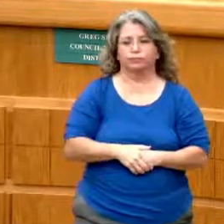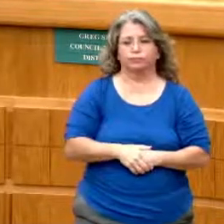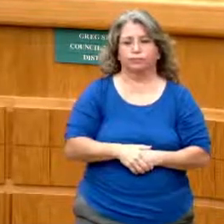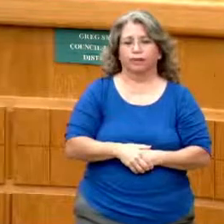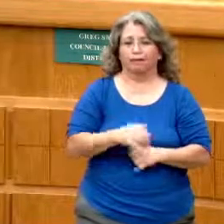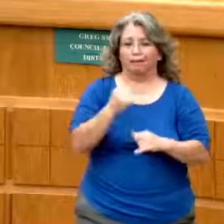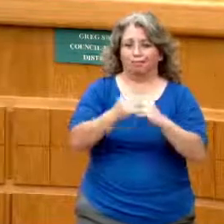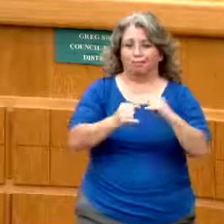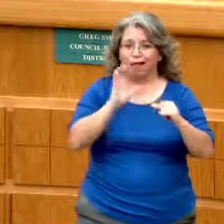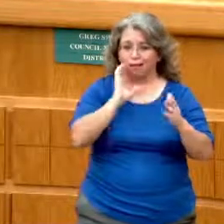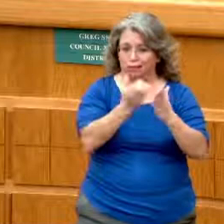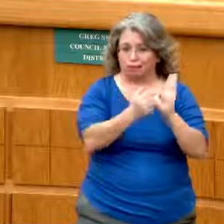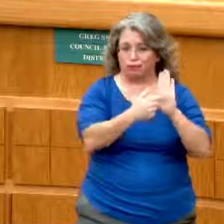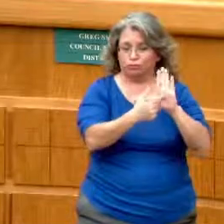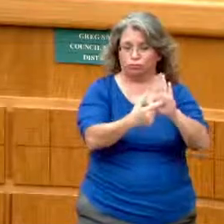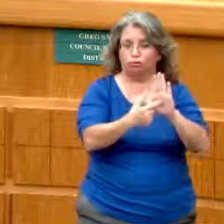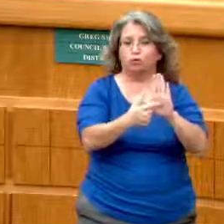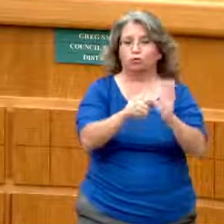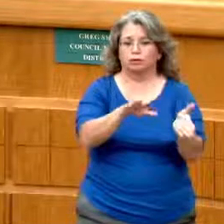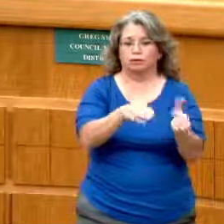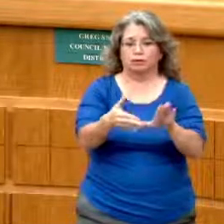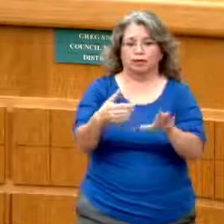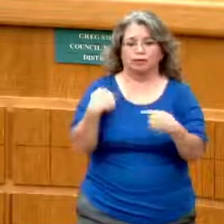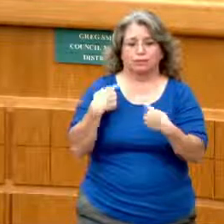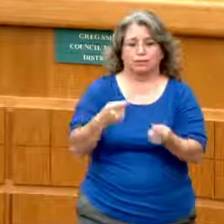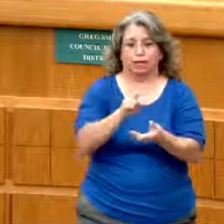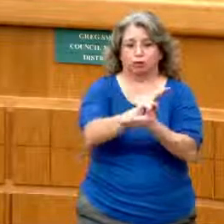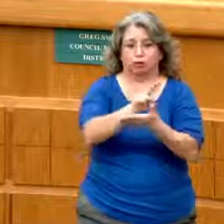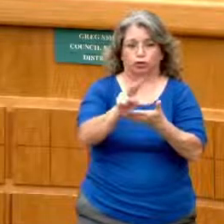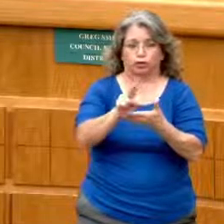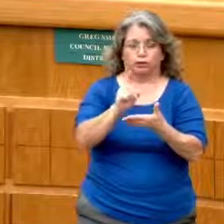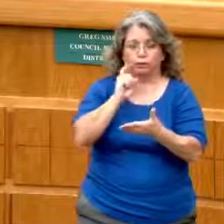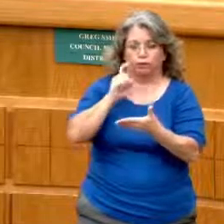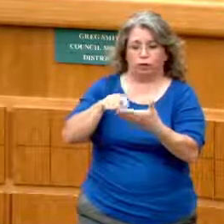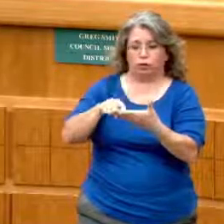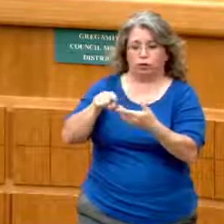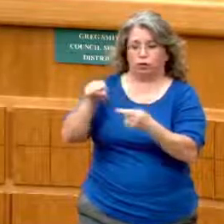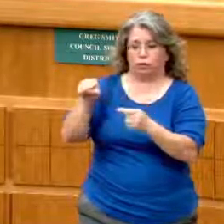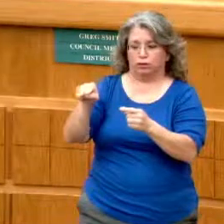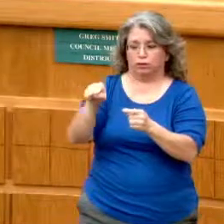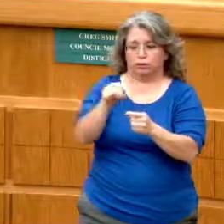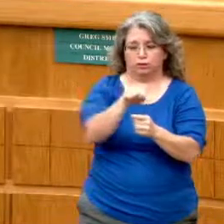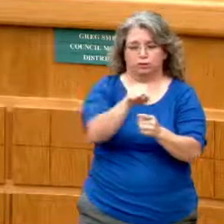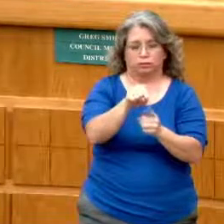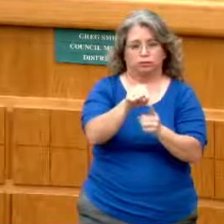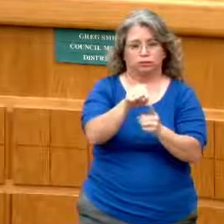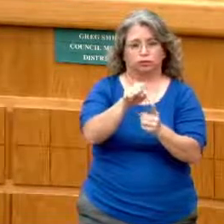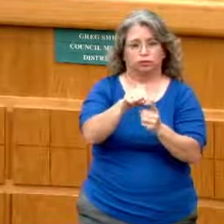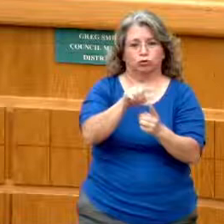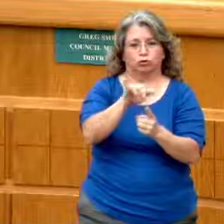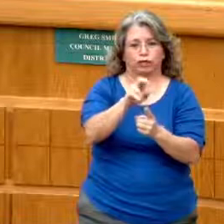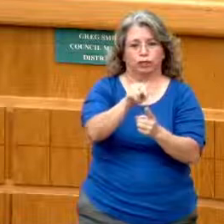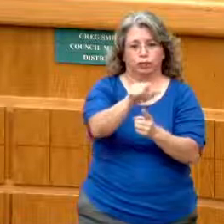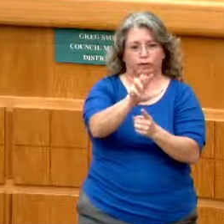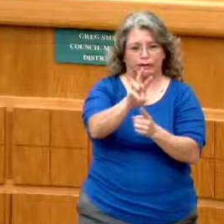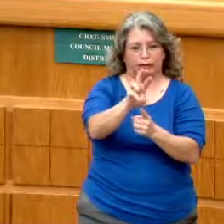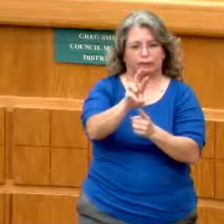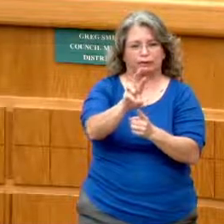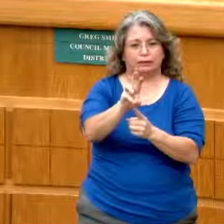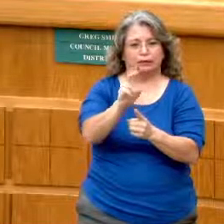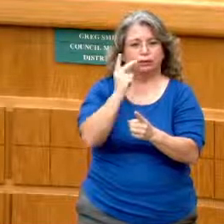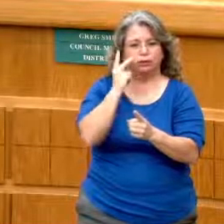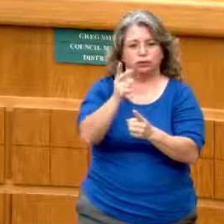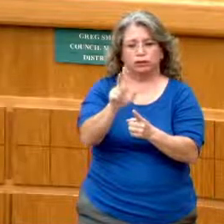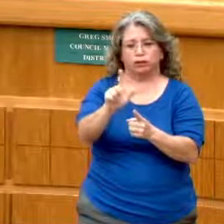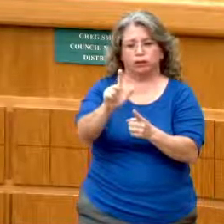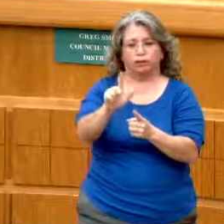are the deaths for the last 2 weeks. If you look at for the first week up to January 26th, you'll see 23 deaths